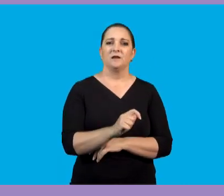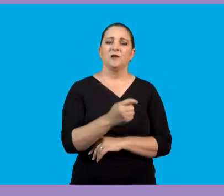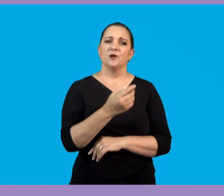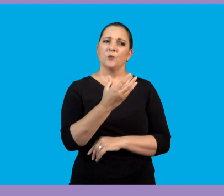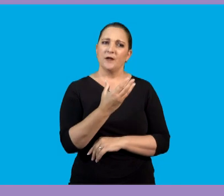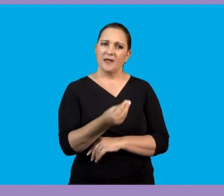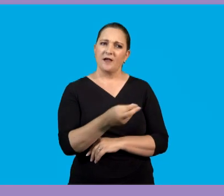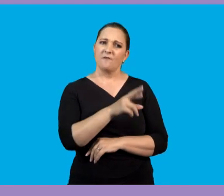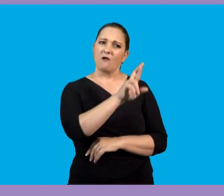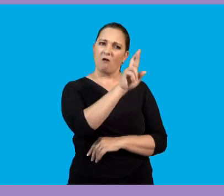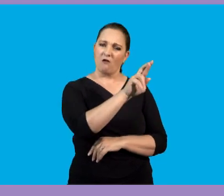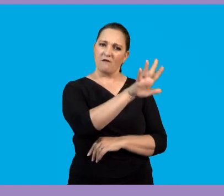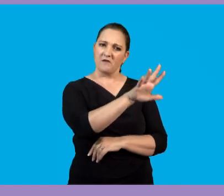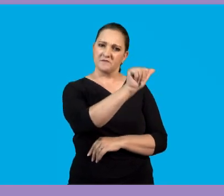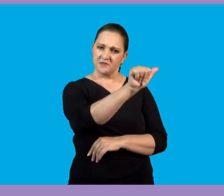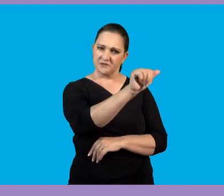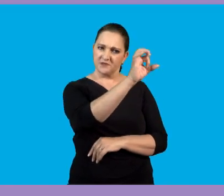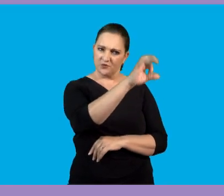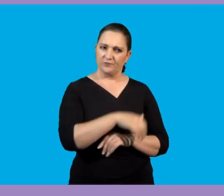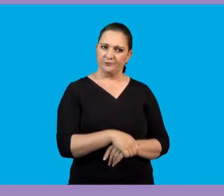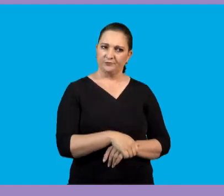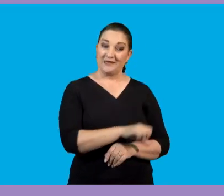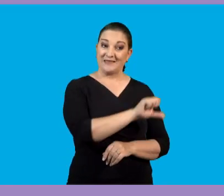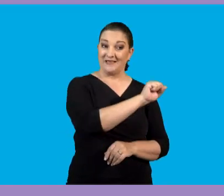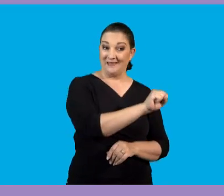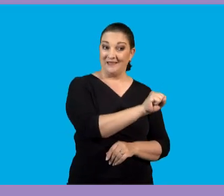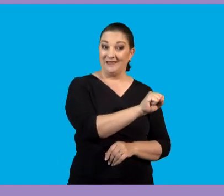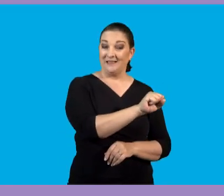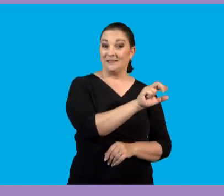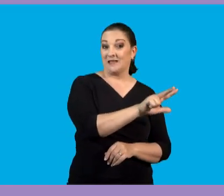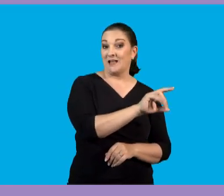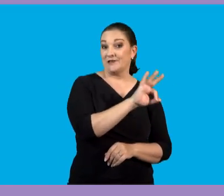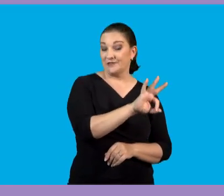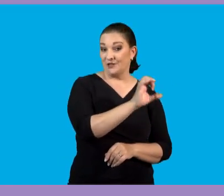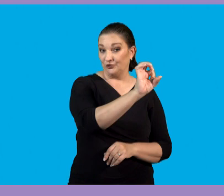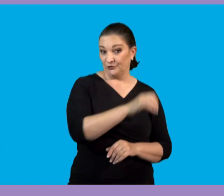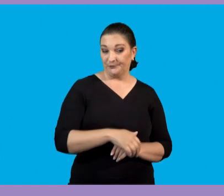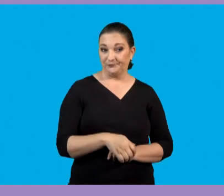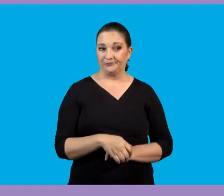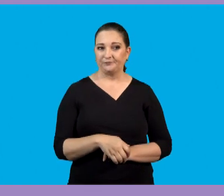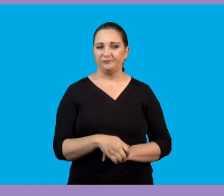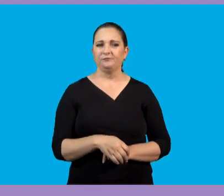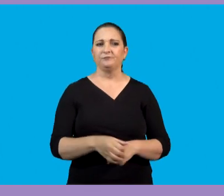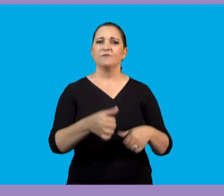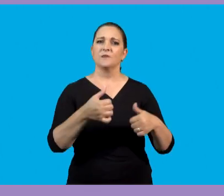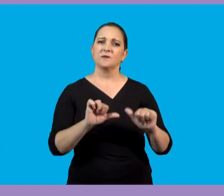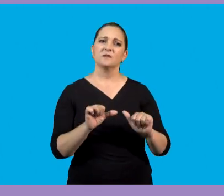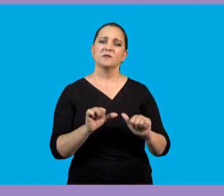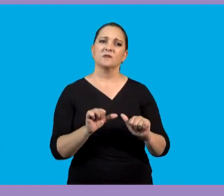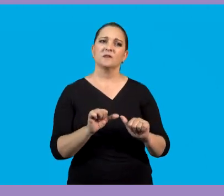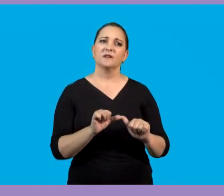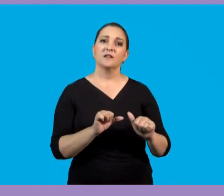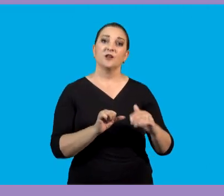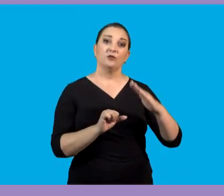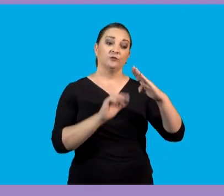given angle R, which is 56 degrees, angle S, which is 83 degrees, and we've also been given